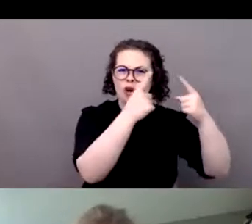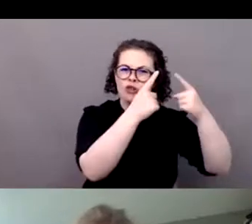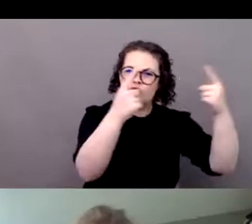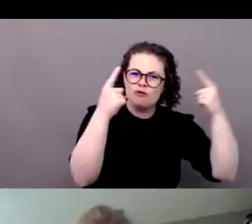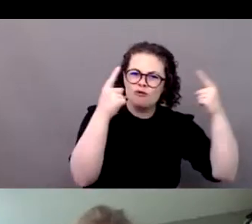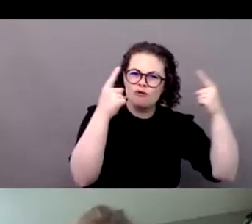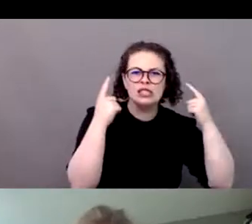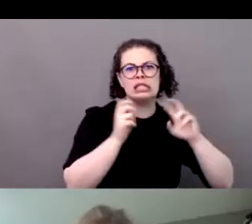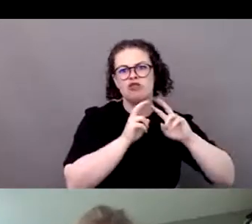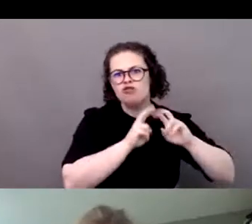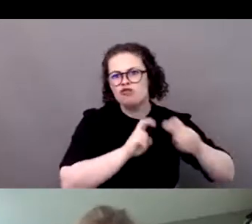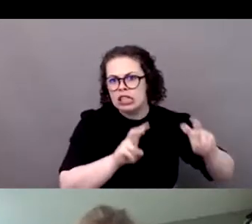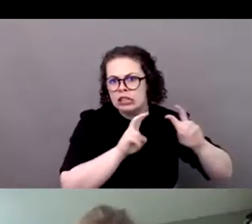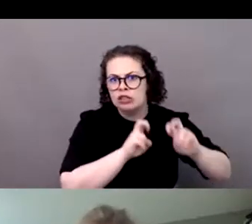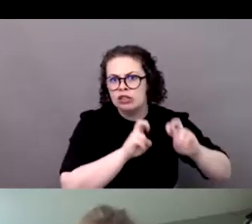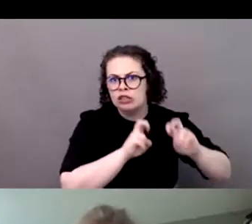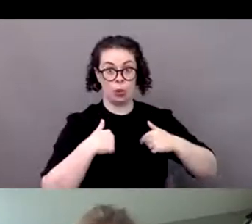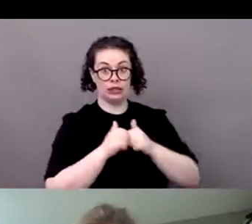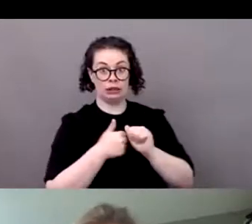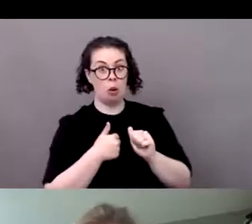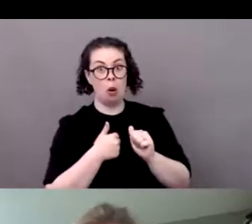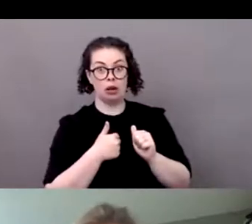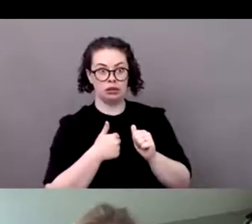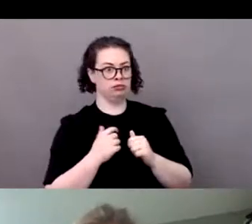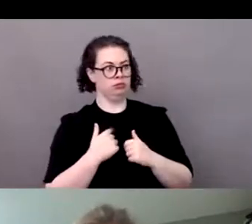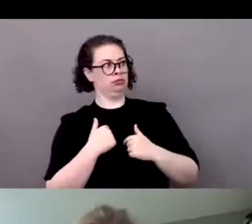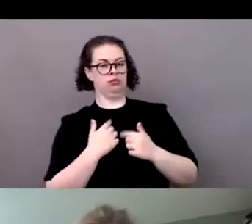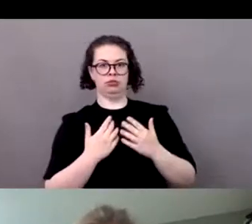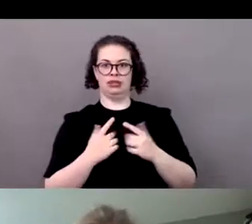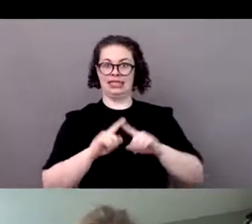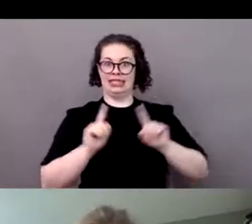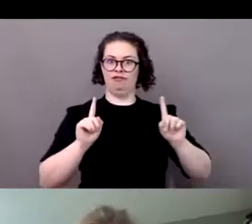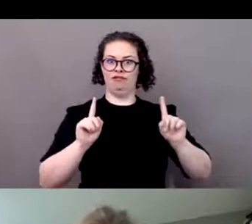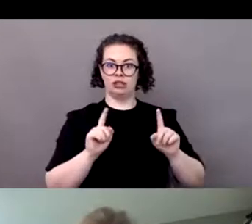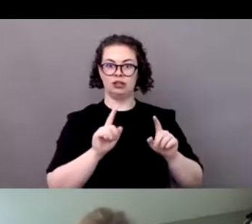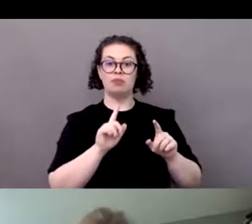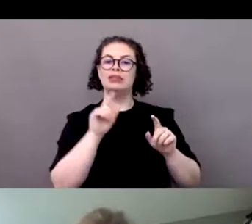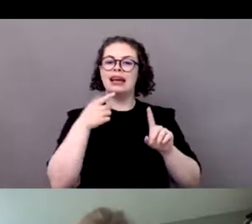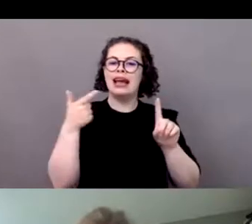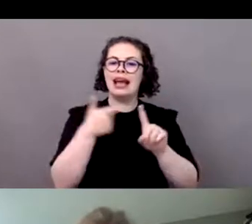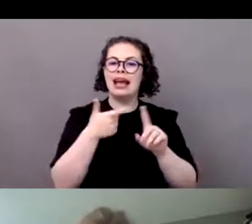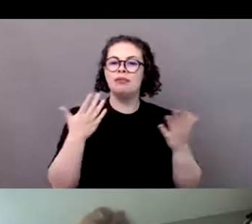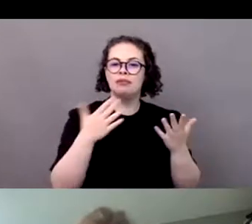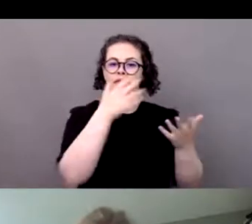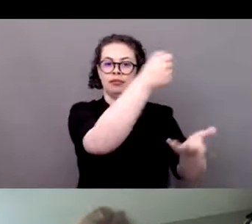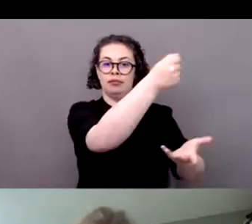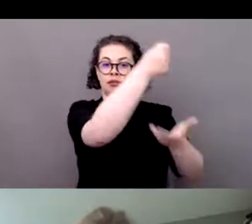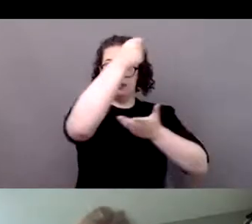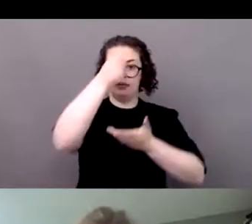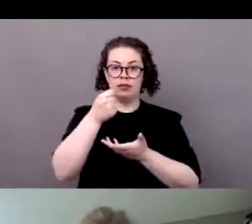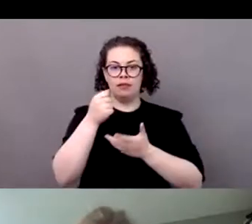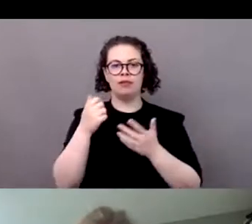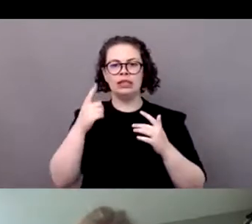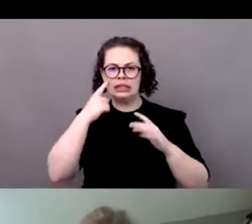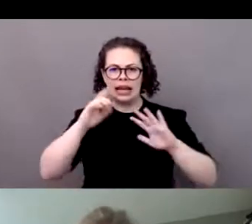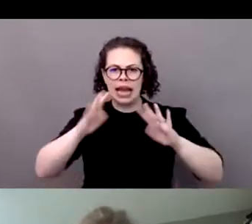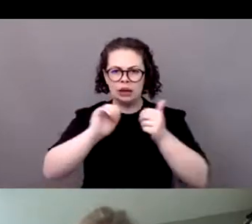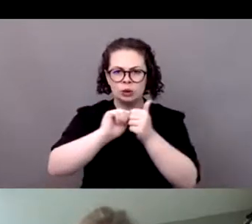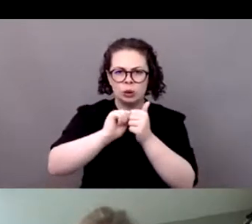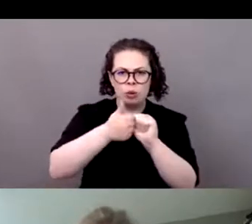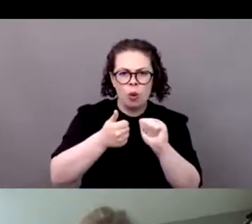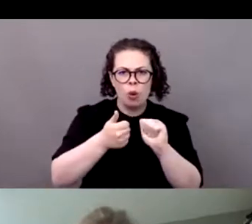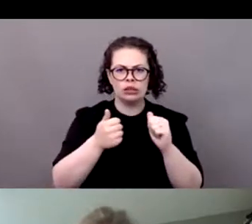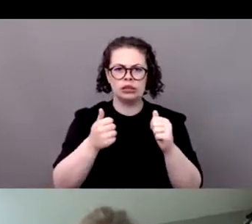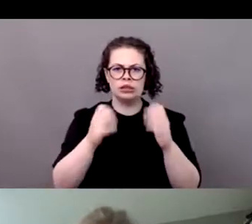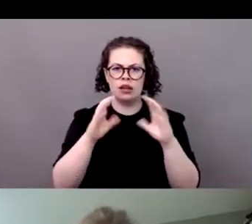So here we are working on a sport action because we aim to reduce the energy consumption of sport buildings and